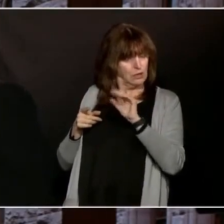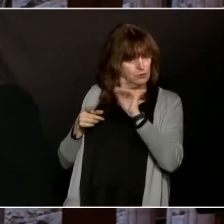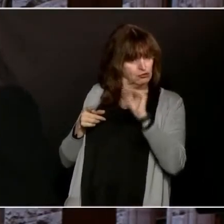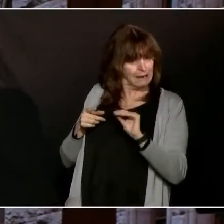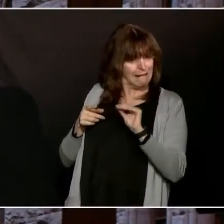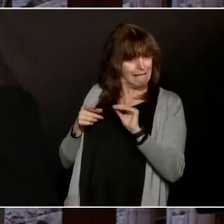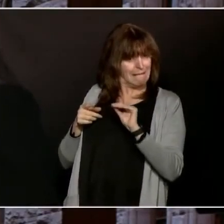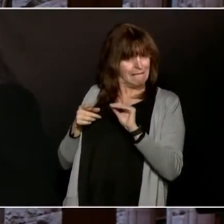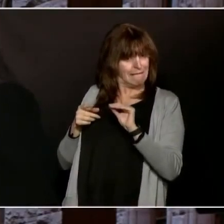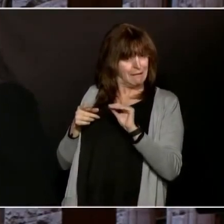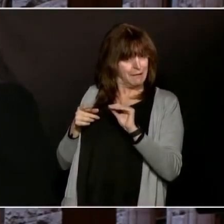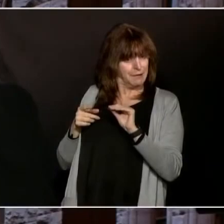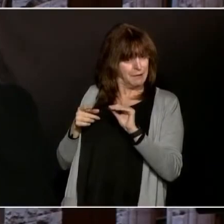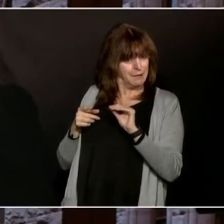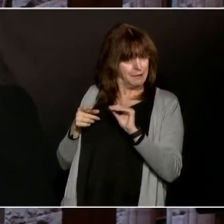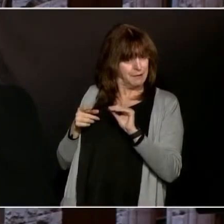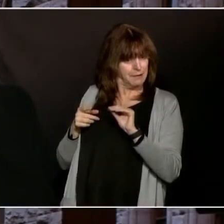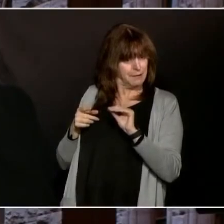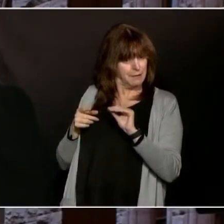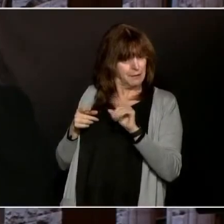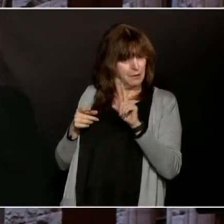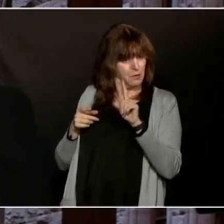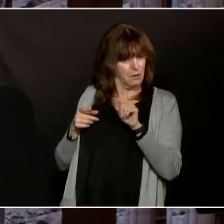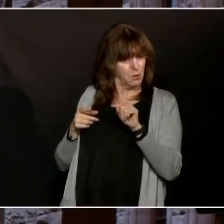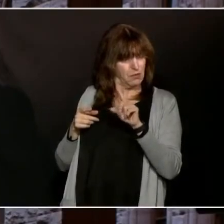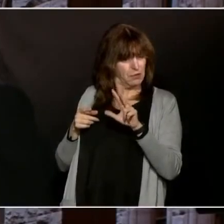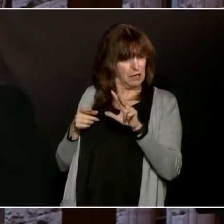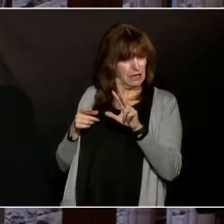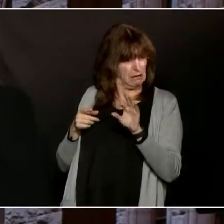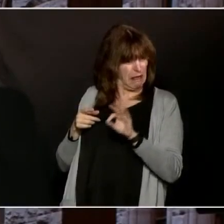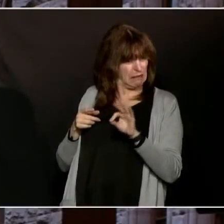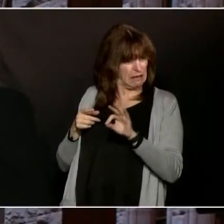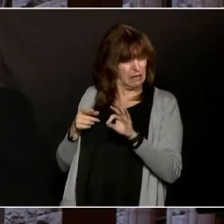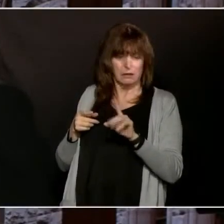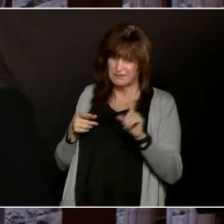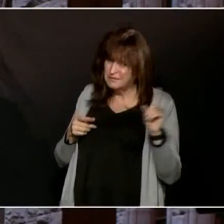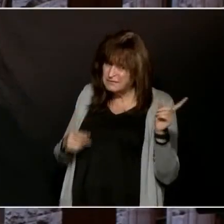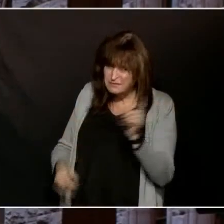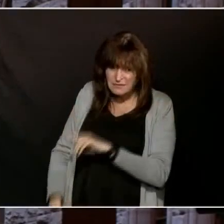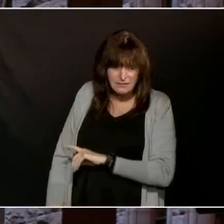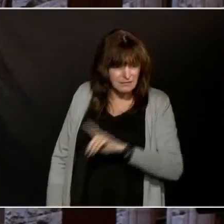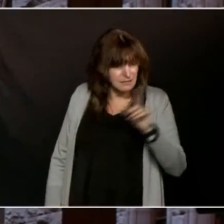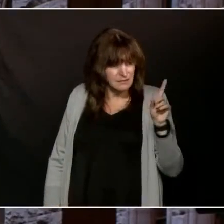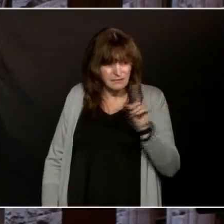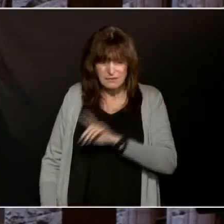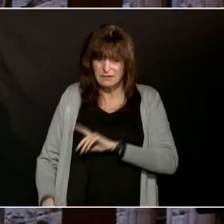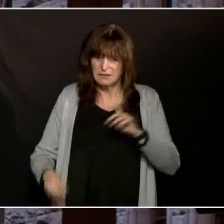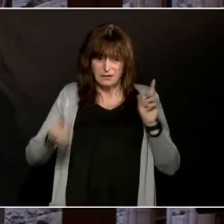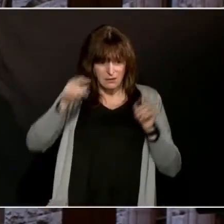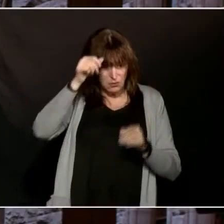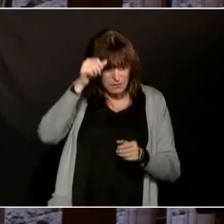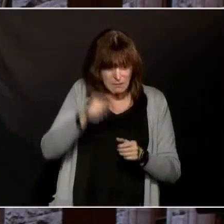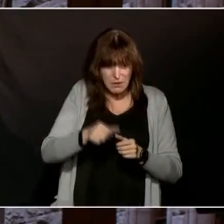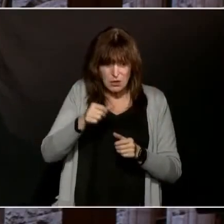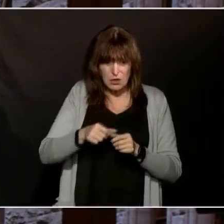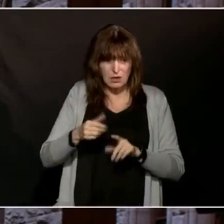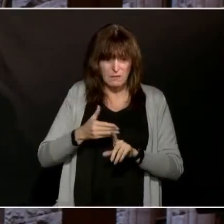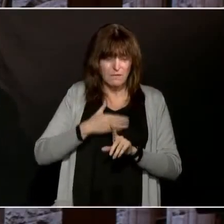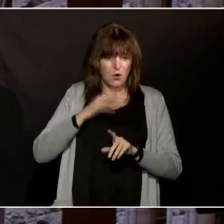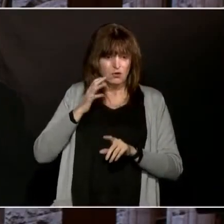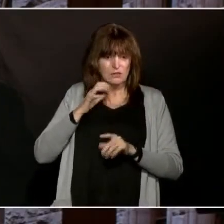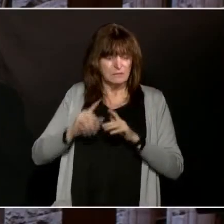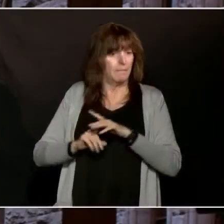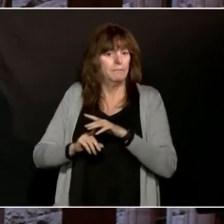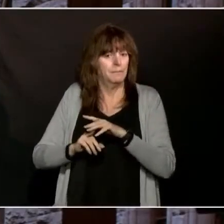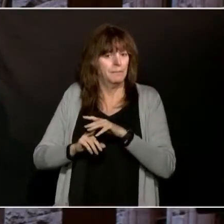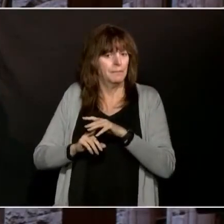only 1.3%. It's not an oh, well. We go back. We knew that it was circulating before Christmas in there, the UK